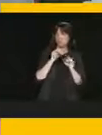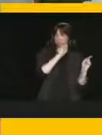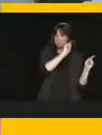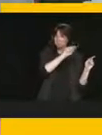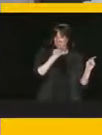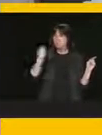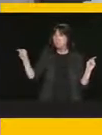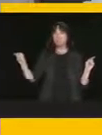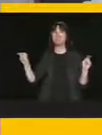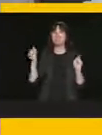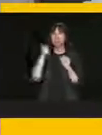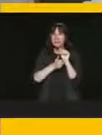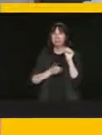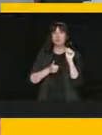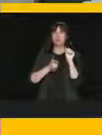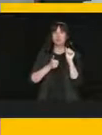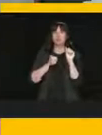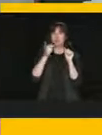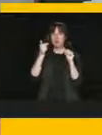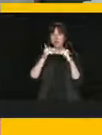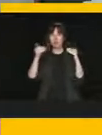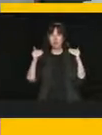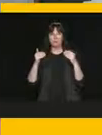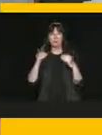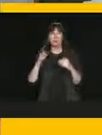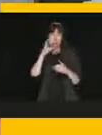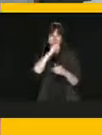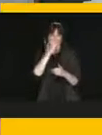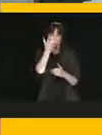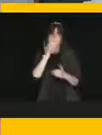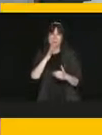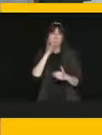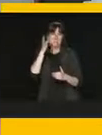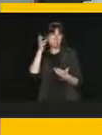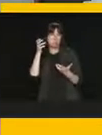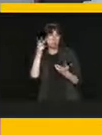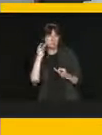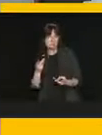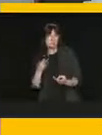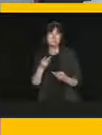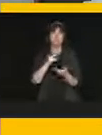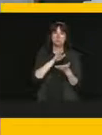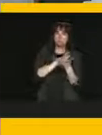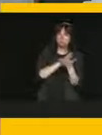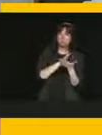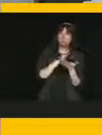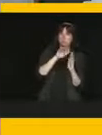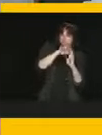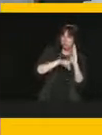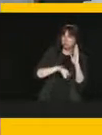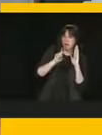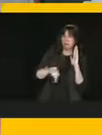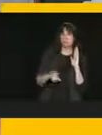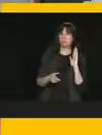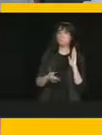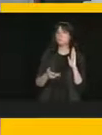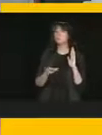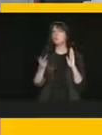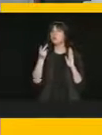levels of government, all parents and all institutions are asking these questions before they